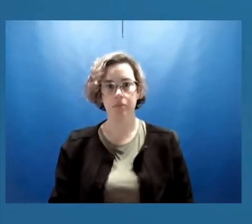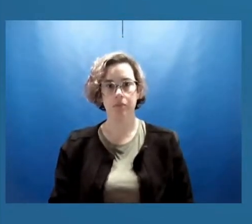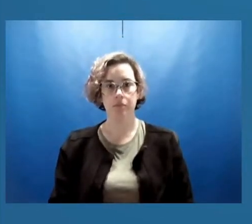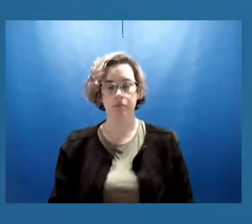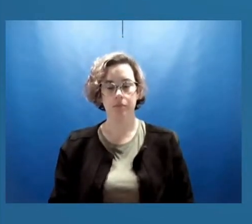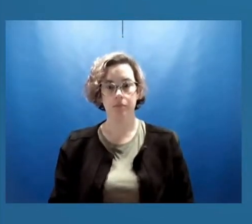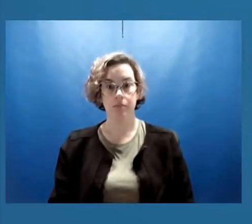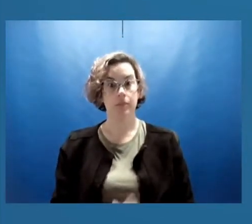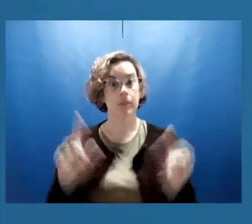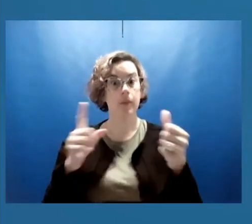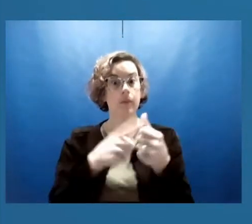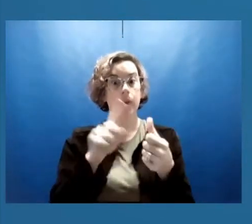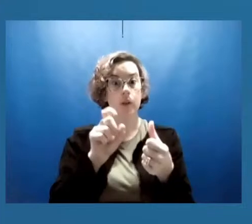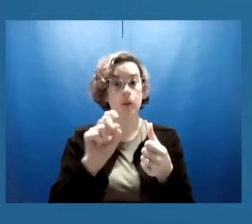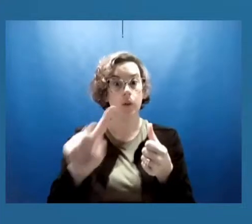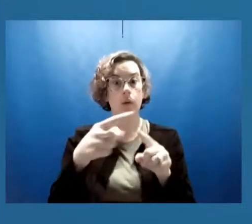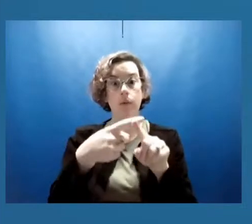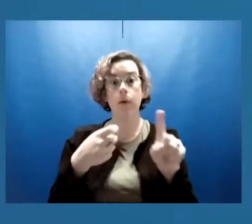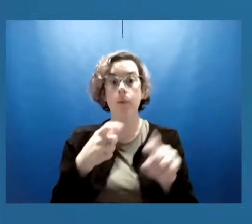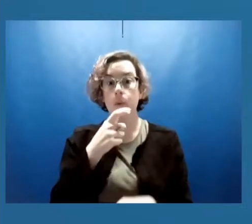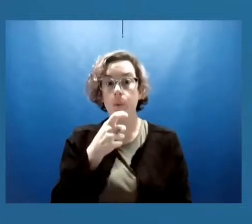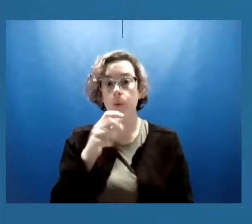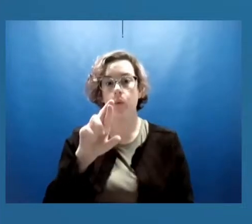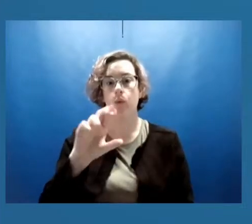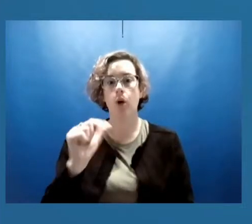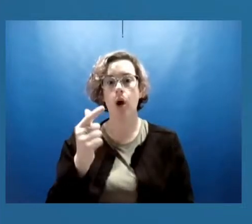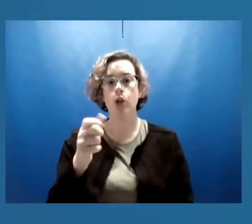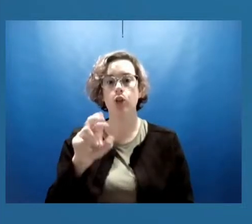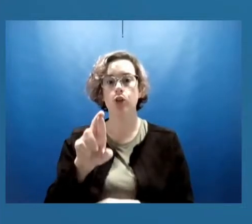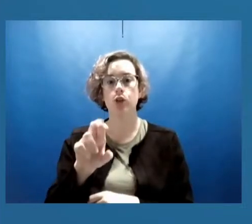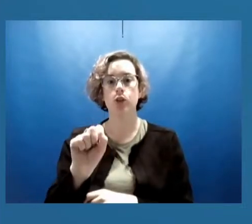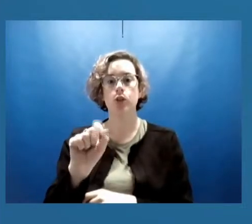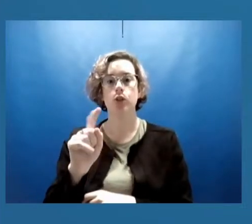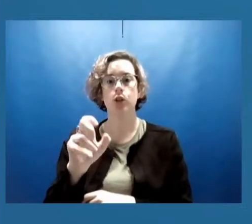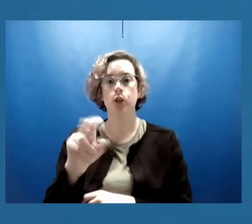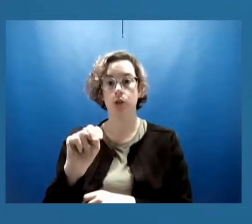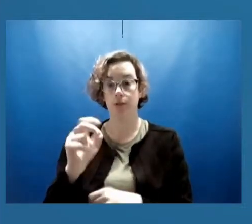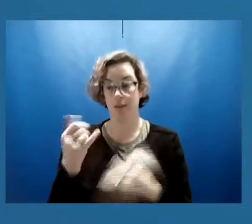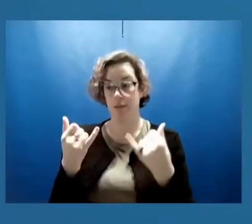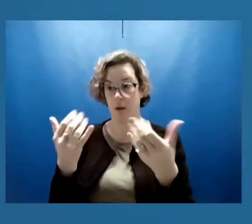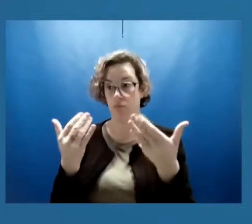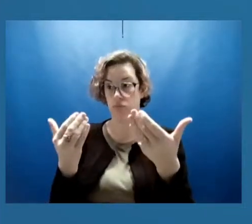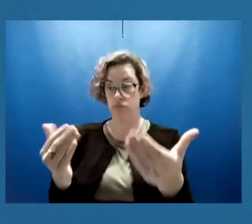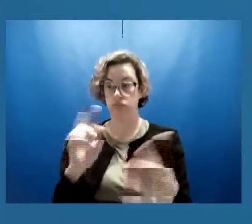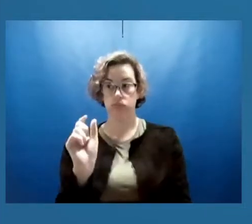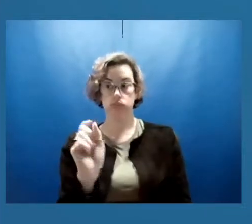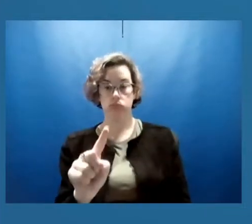Our first question is from Roger Stern. Roger, your line is now open for questions.